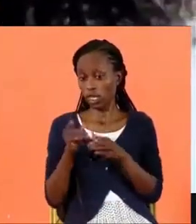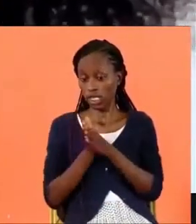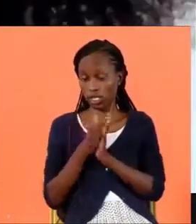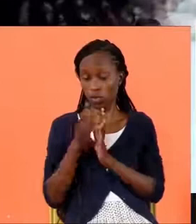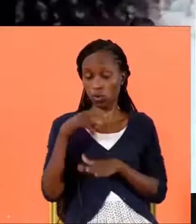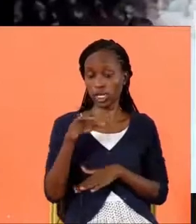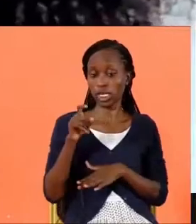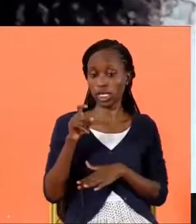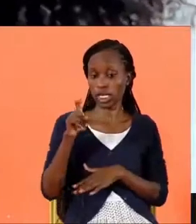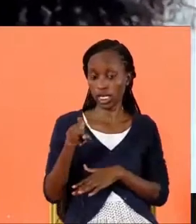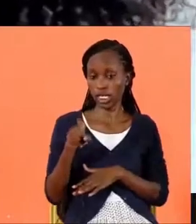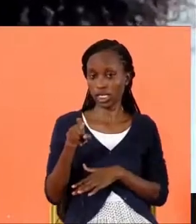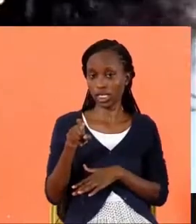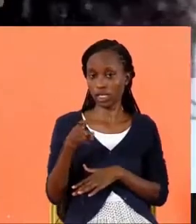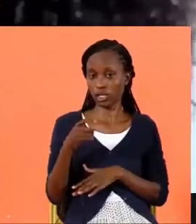need to